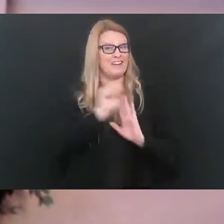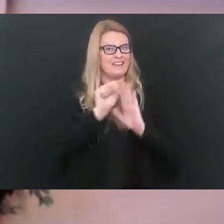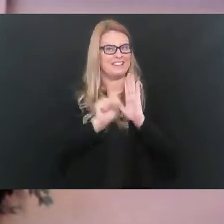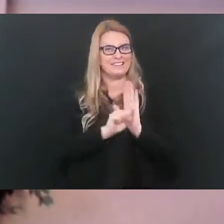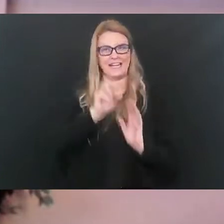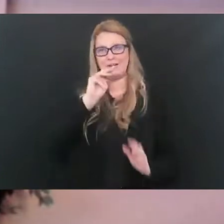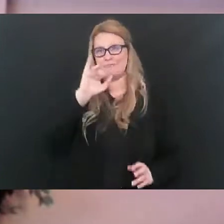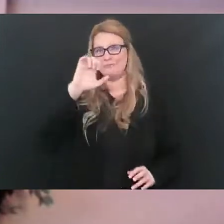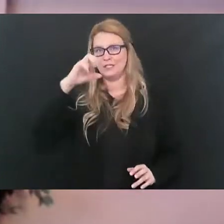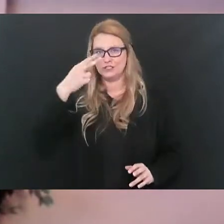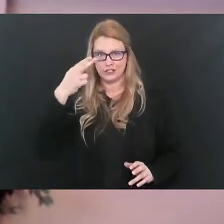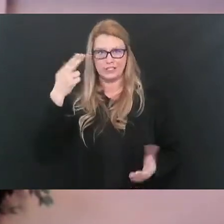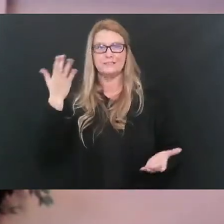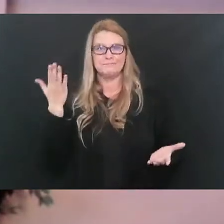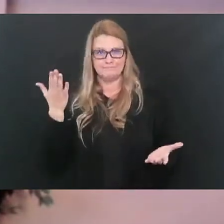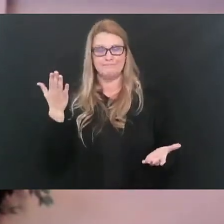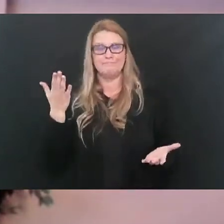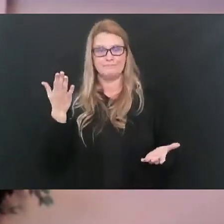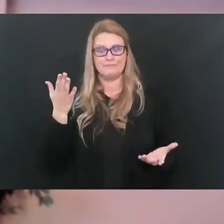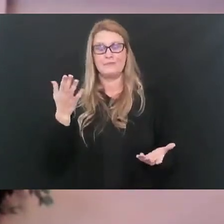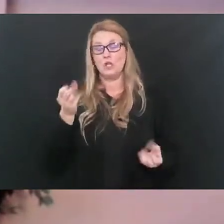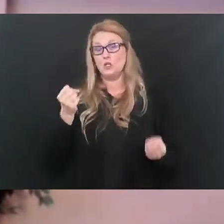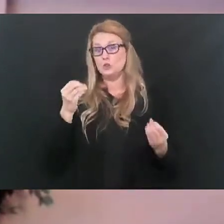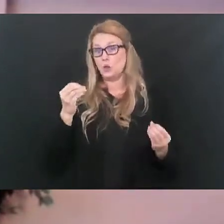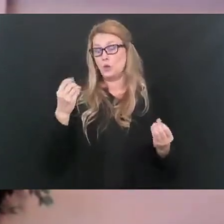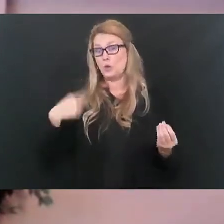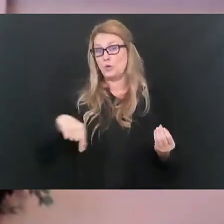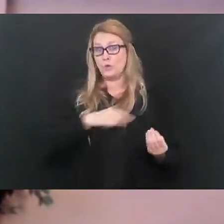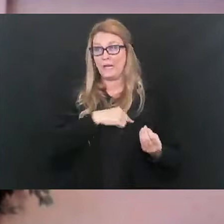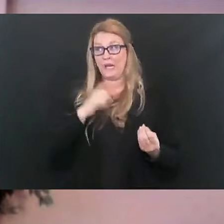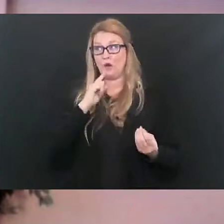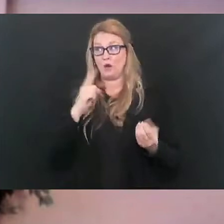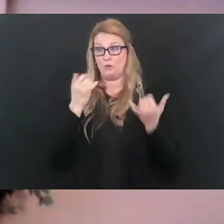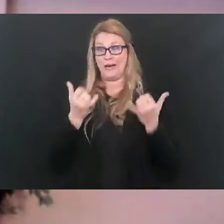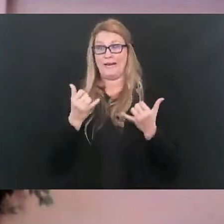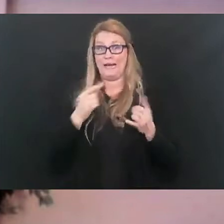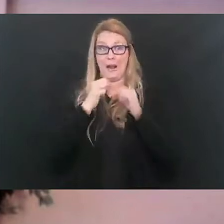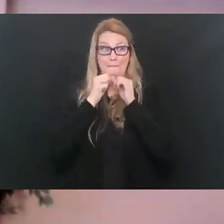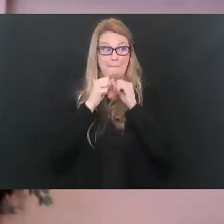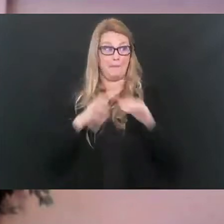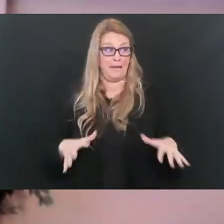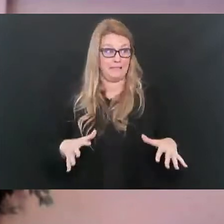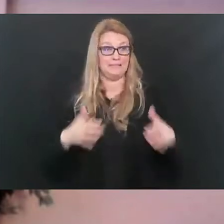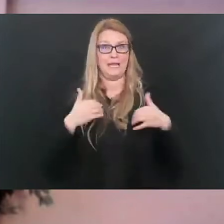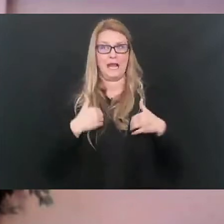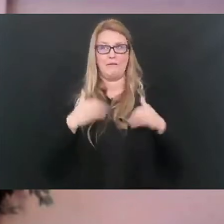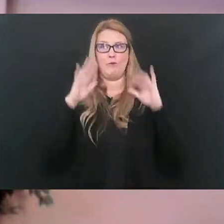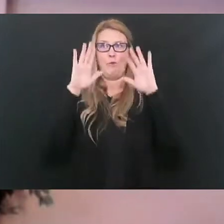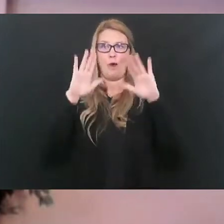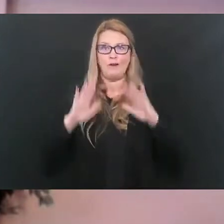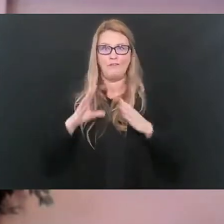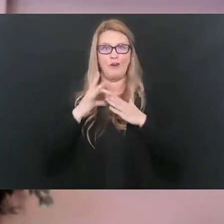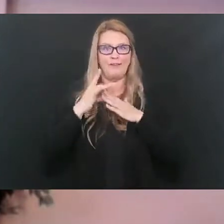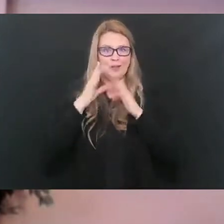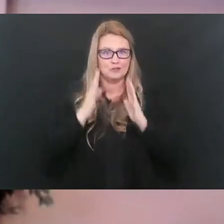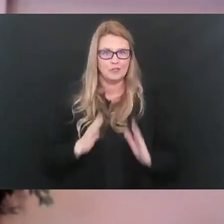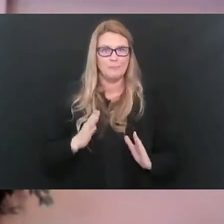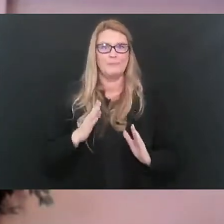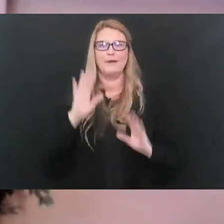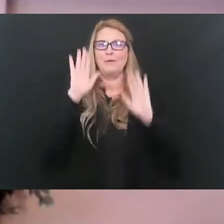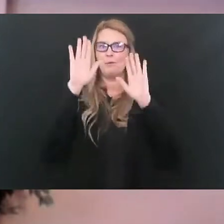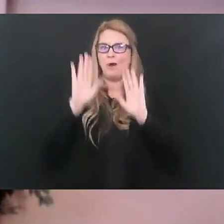right now. And so West Virginia is blessed to have, you know, great leadership and a